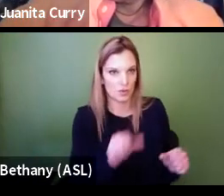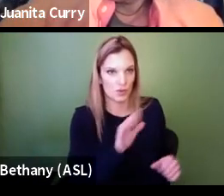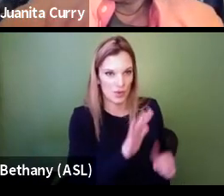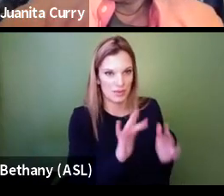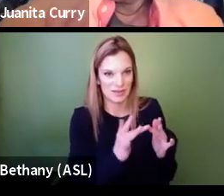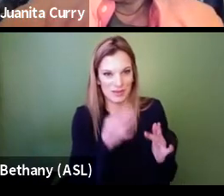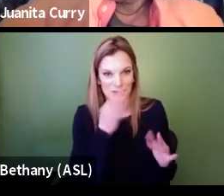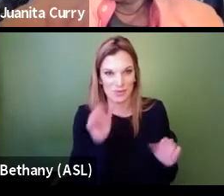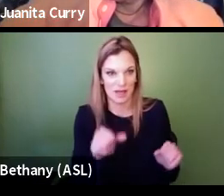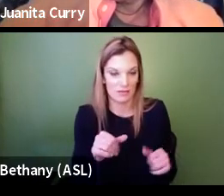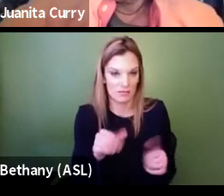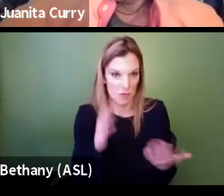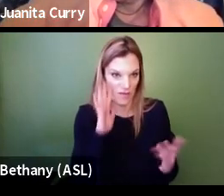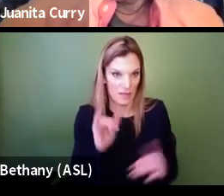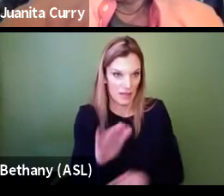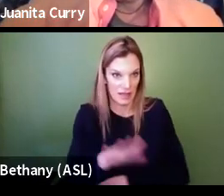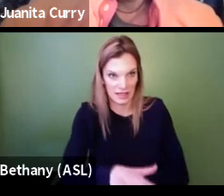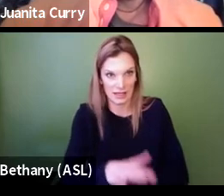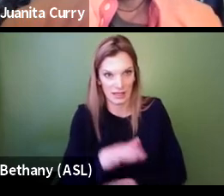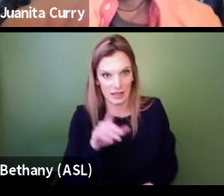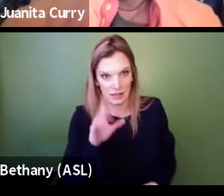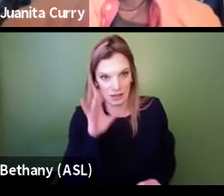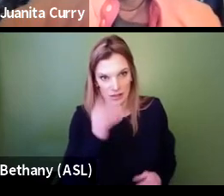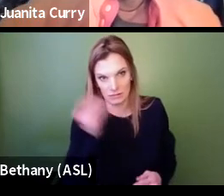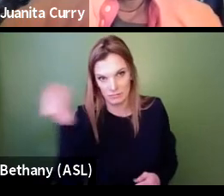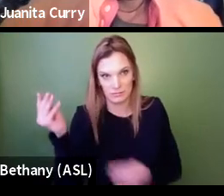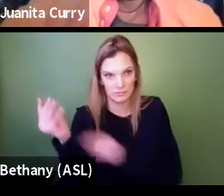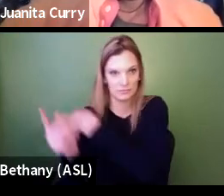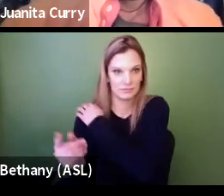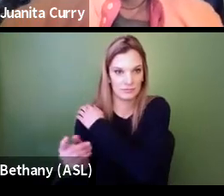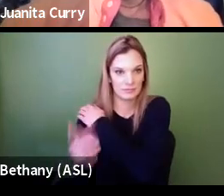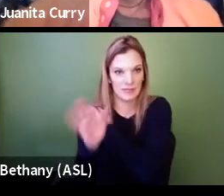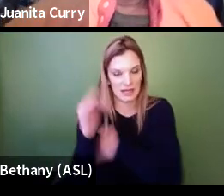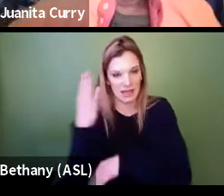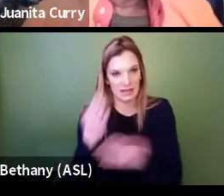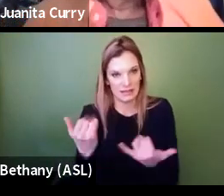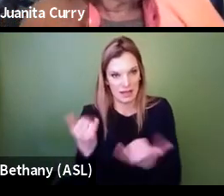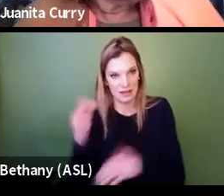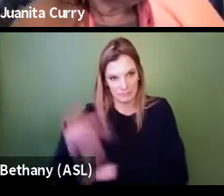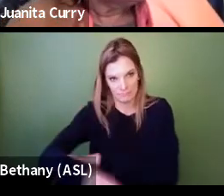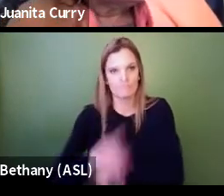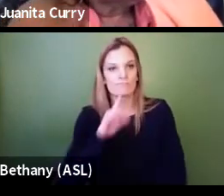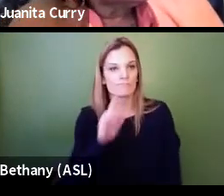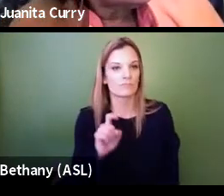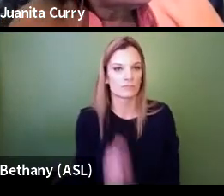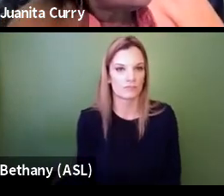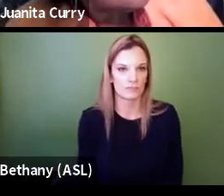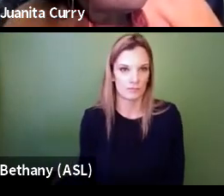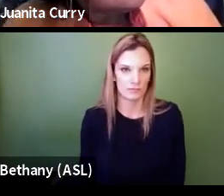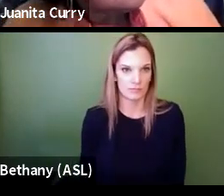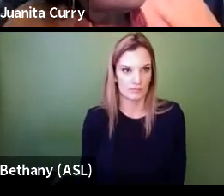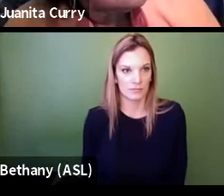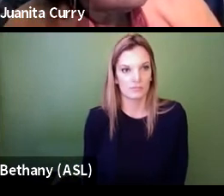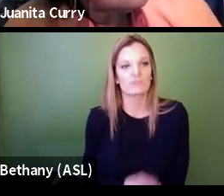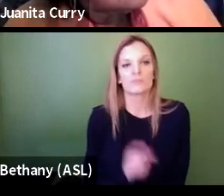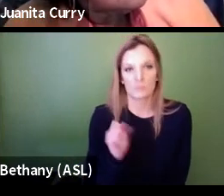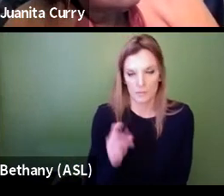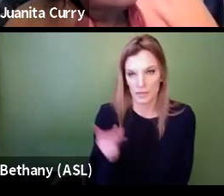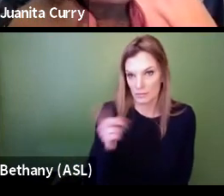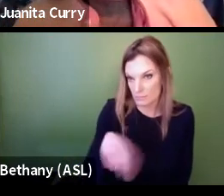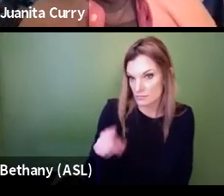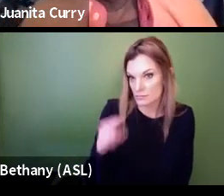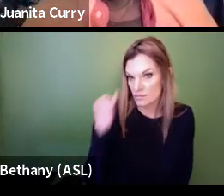as possible. By the end, you know, I should have it to the appropriate people by the end of today. In the meantime, commissioners, if you have